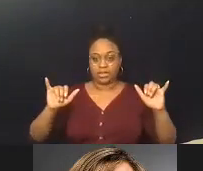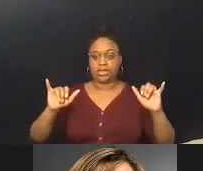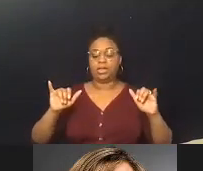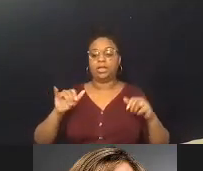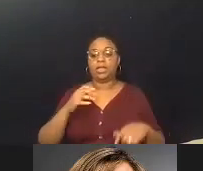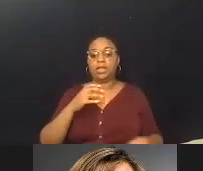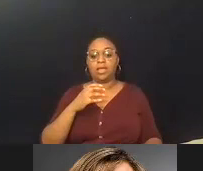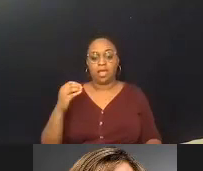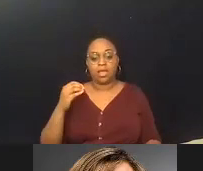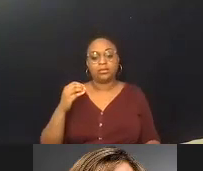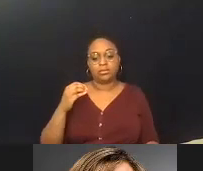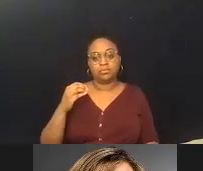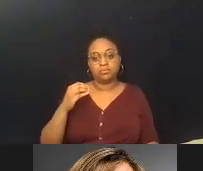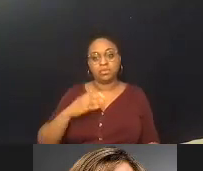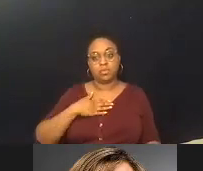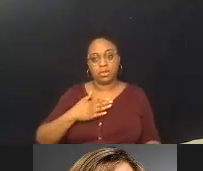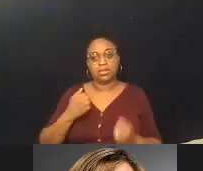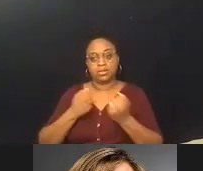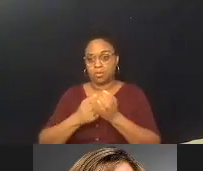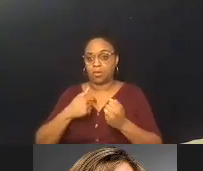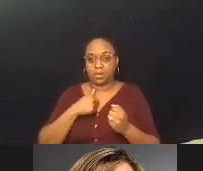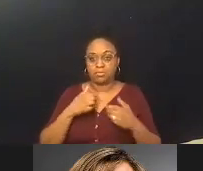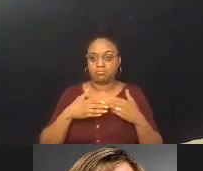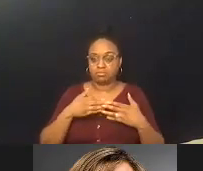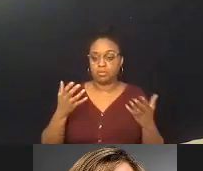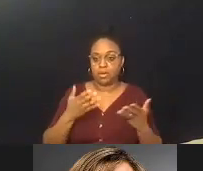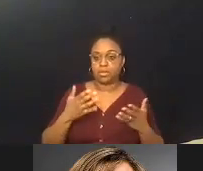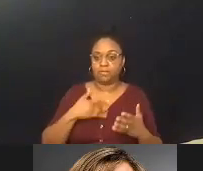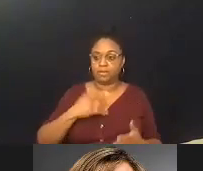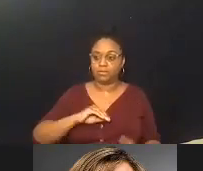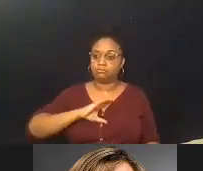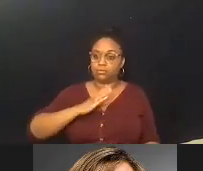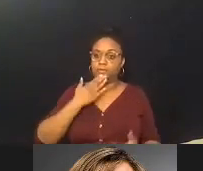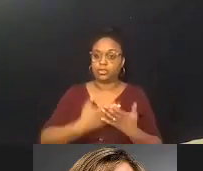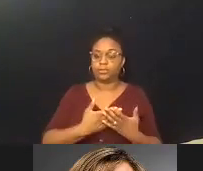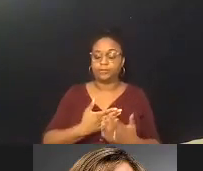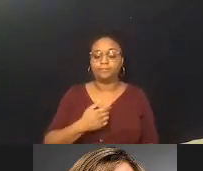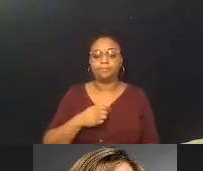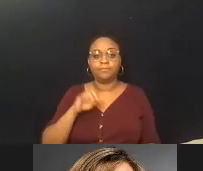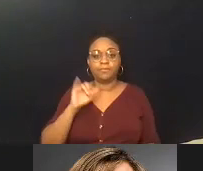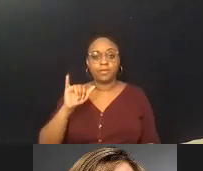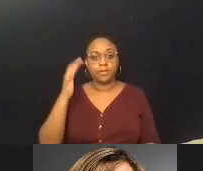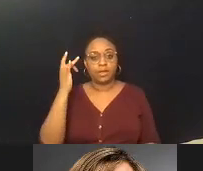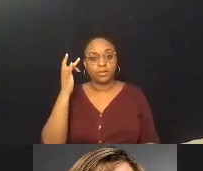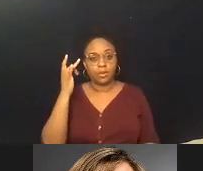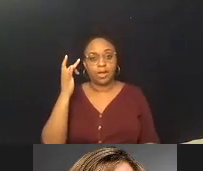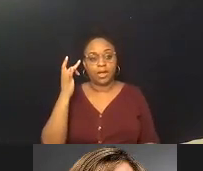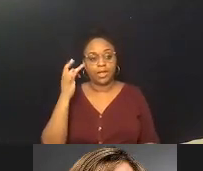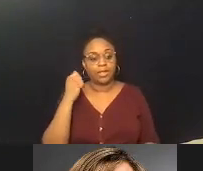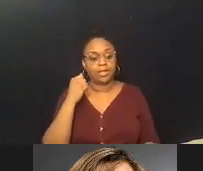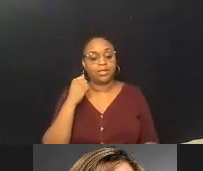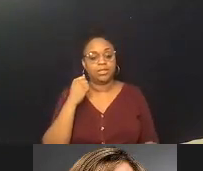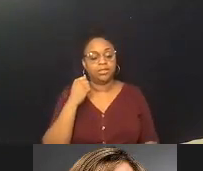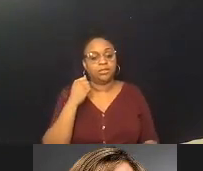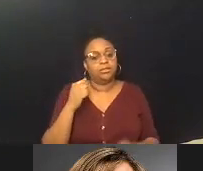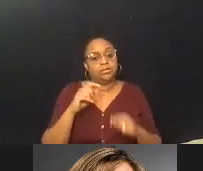to put that on the line for me. It means a lot, honestly. And that's why I think diversity